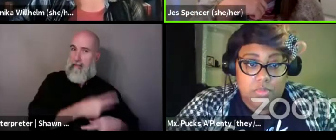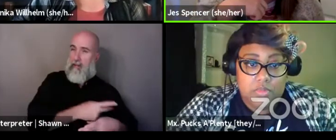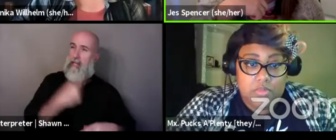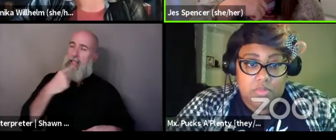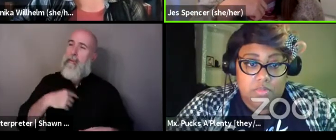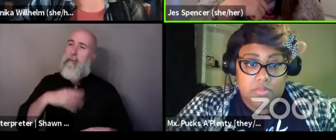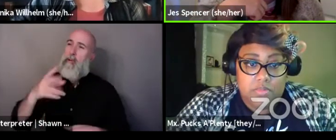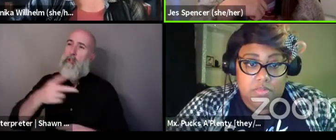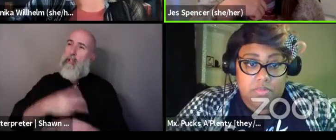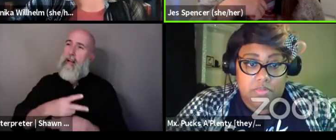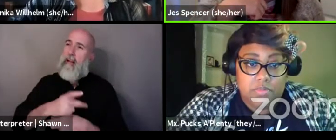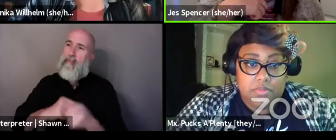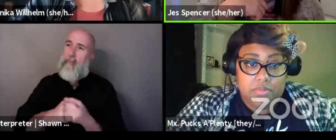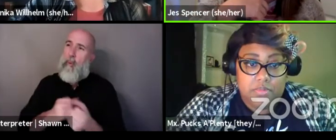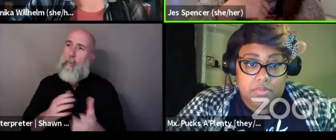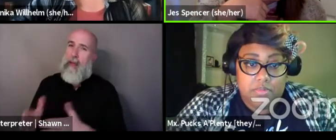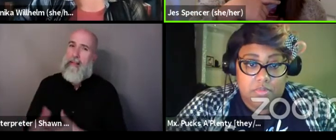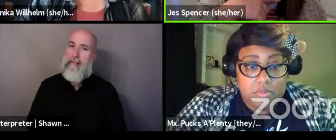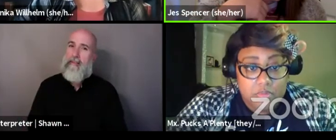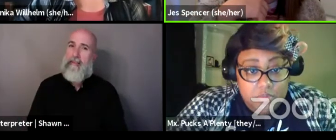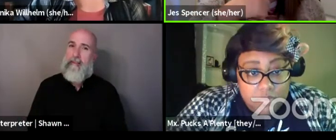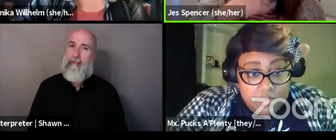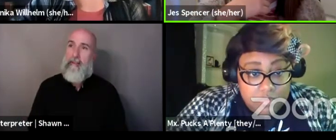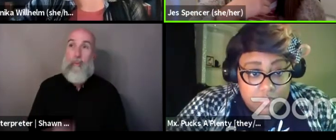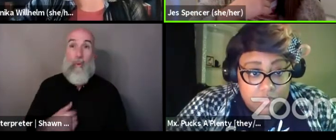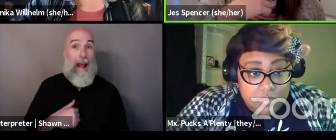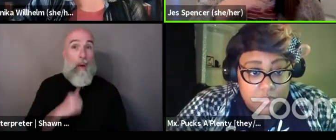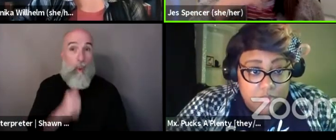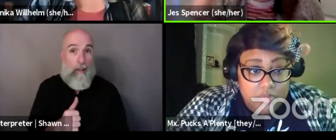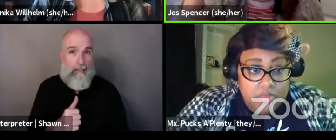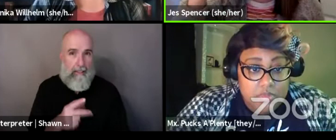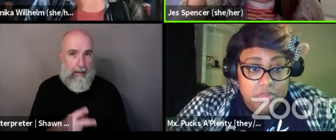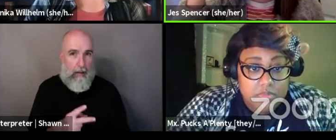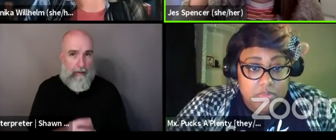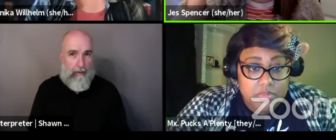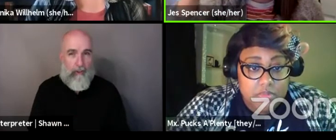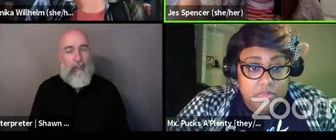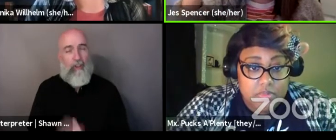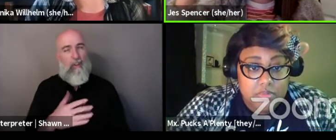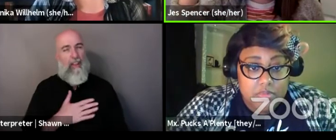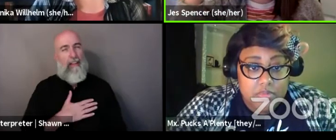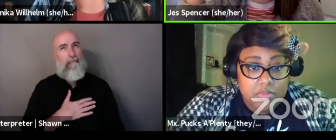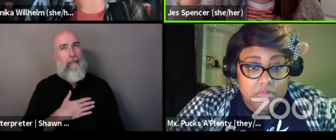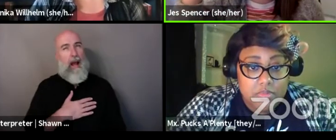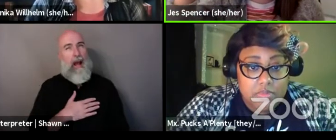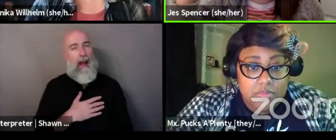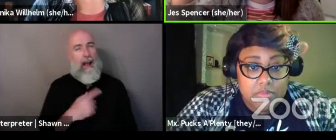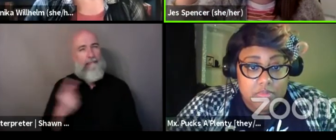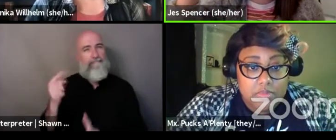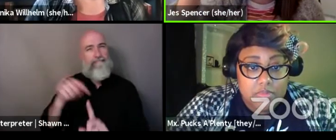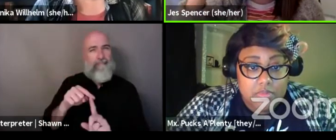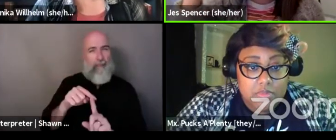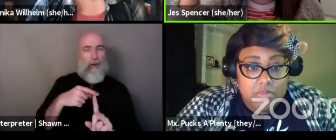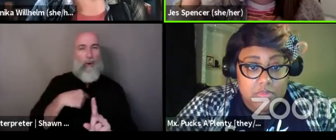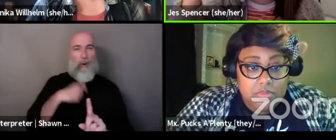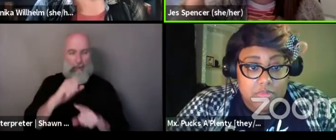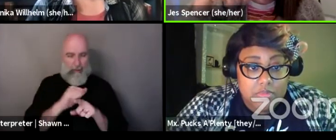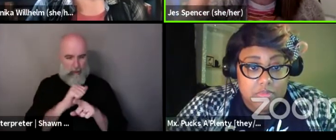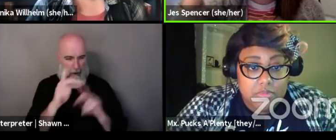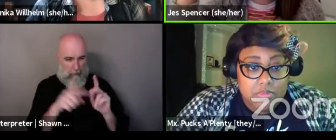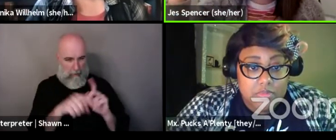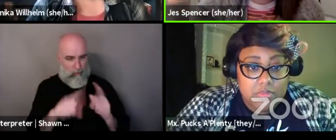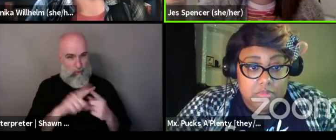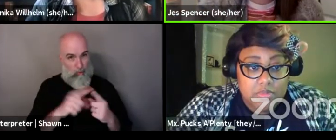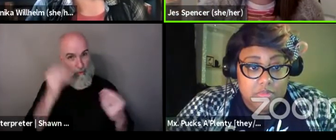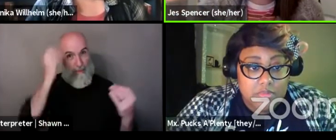caregiver support plans. When I wasn't a caregiver, right? So that's my thing, is like, we have to start training people to think about it